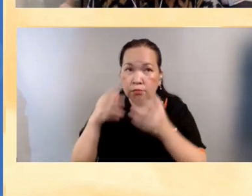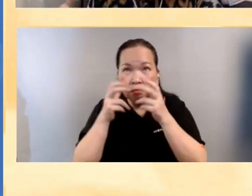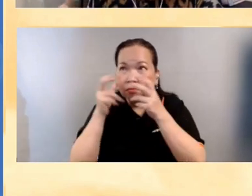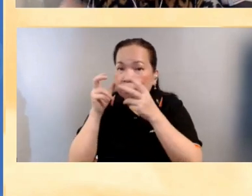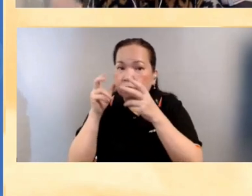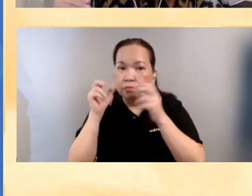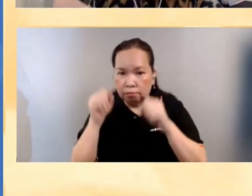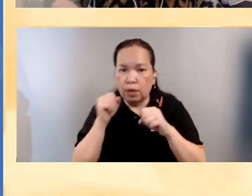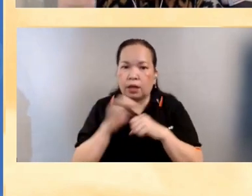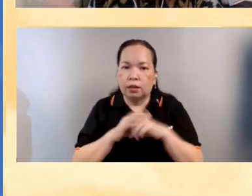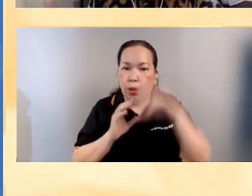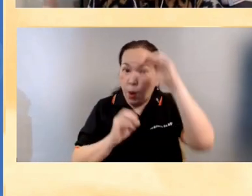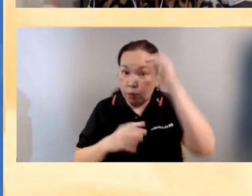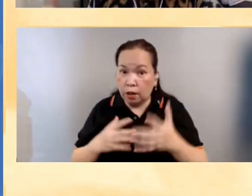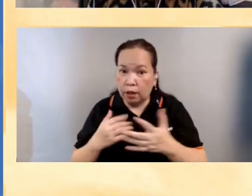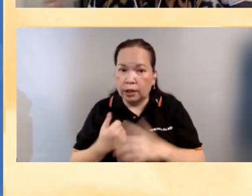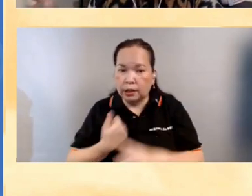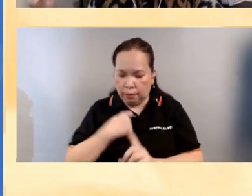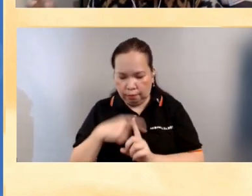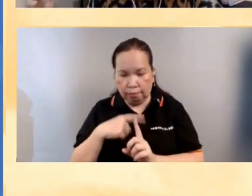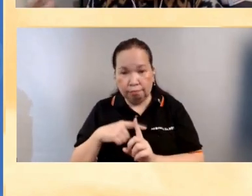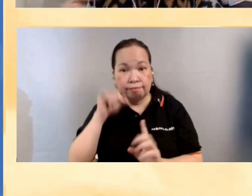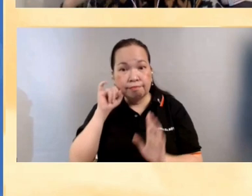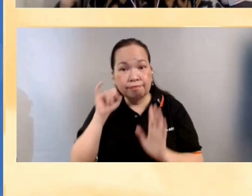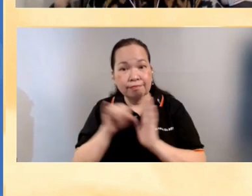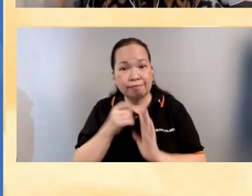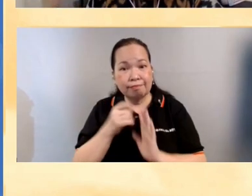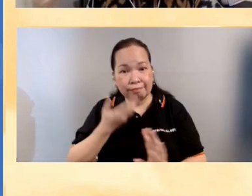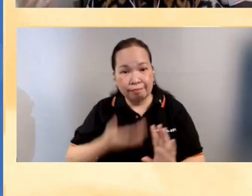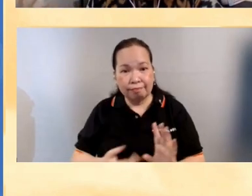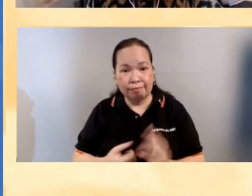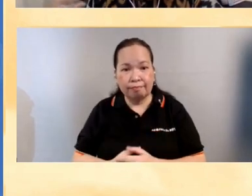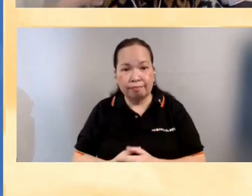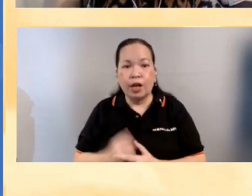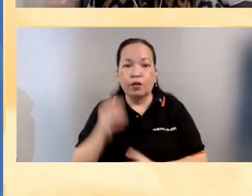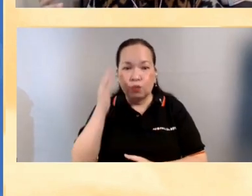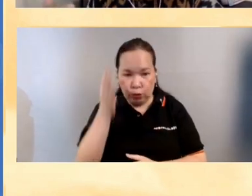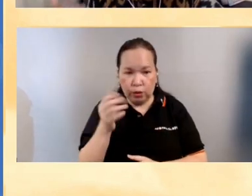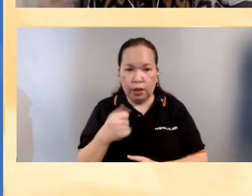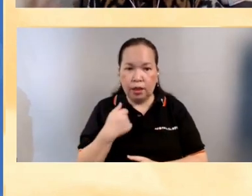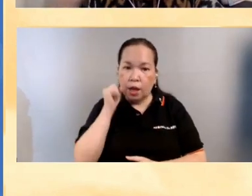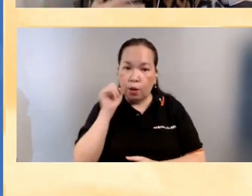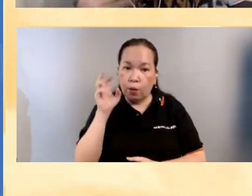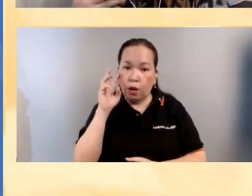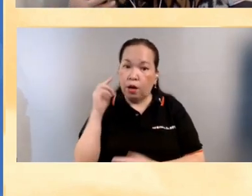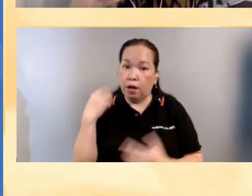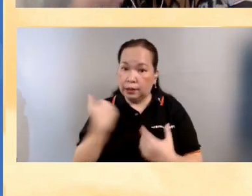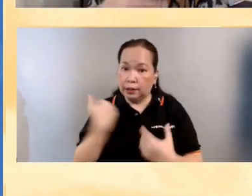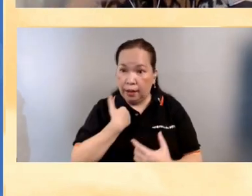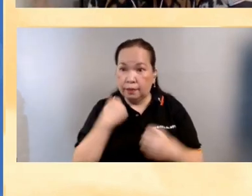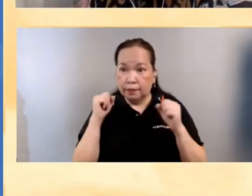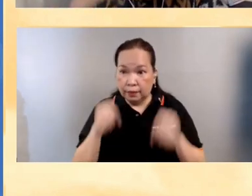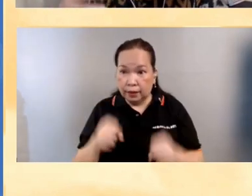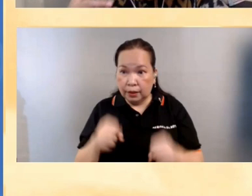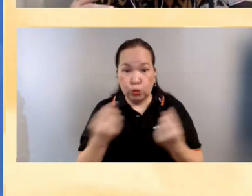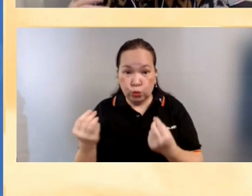able to develop a positive sense of self and the future. So they became aware of their strengths, the goals, and how all